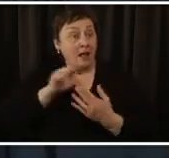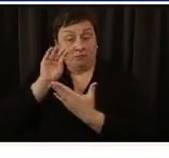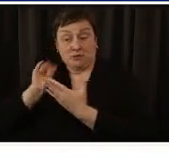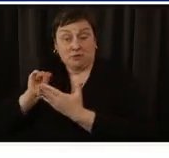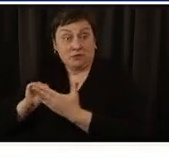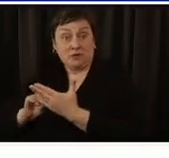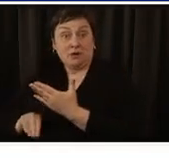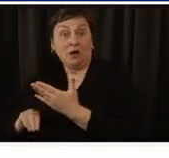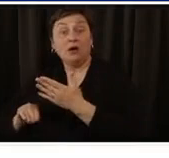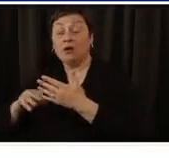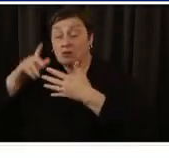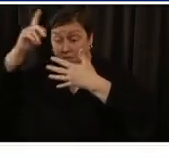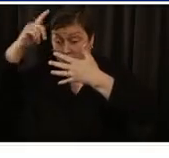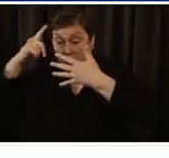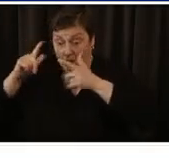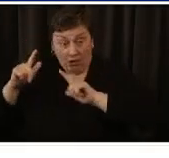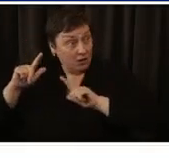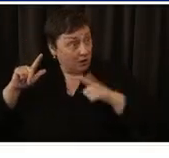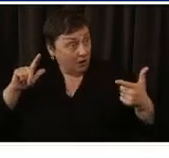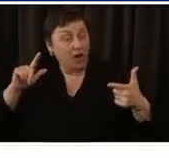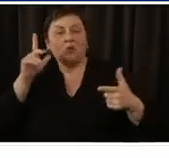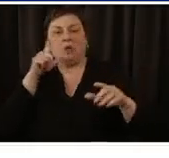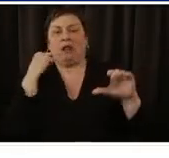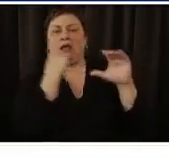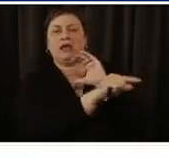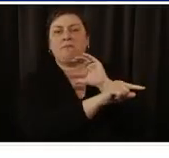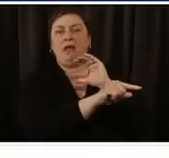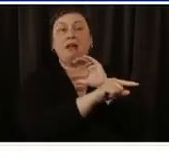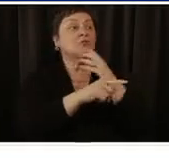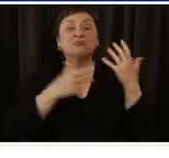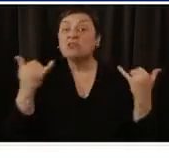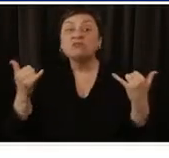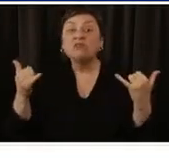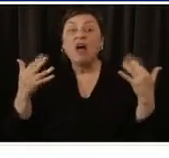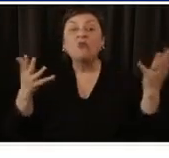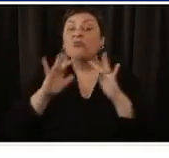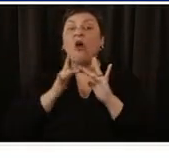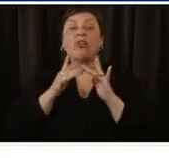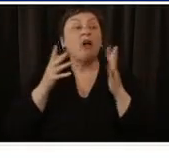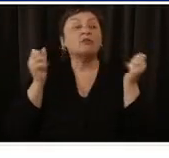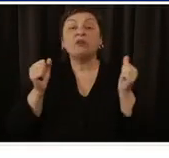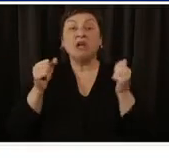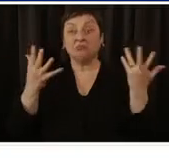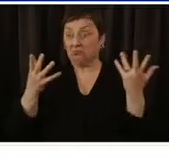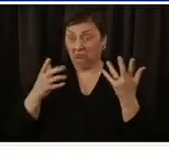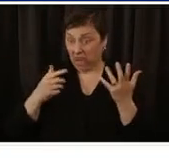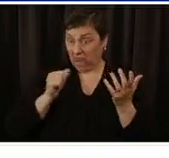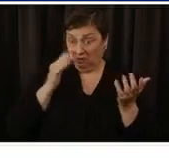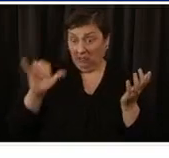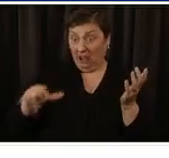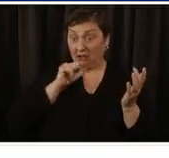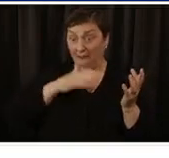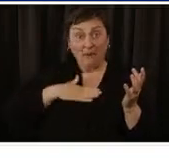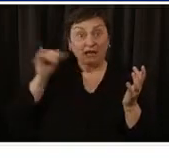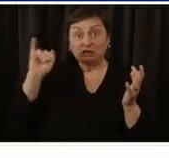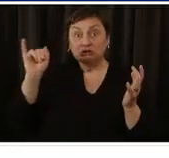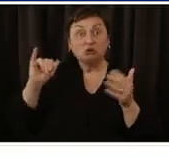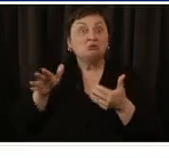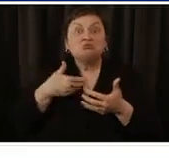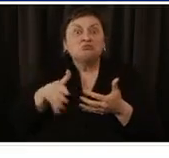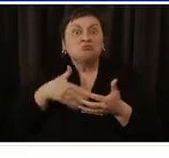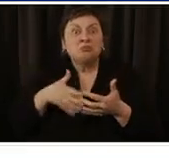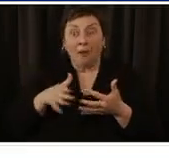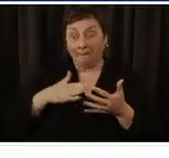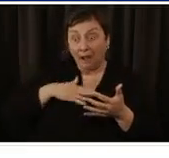Now you can actually sign up online. You don't need to be a UC Health patient, to be clear. And again, it doesn't matter whether they're in network, out of network, or